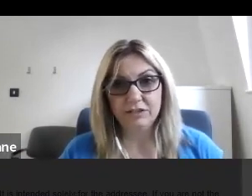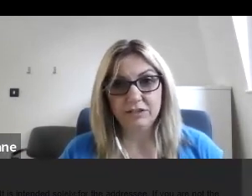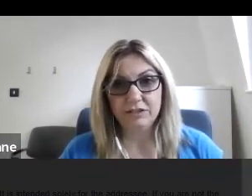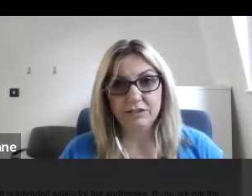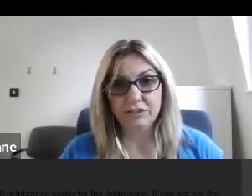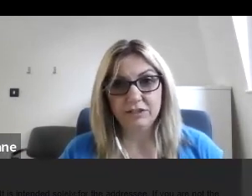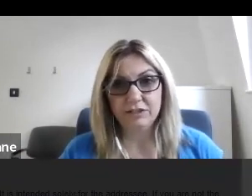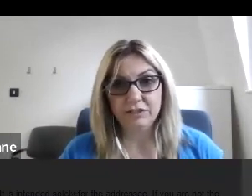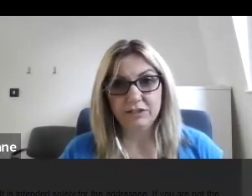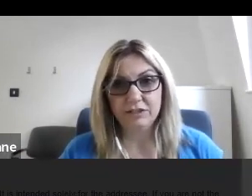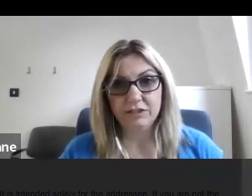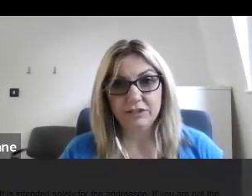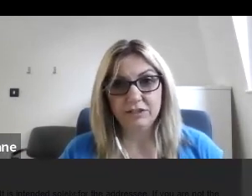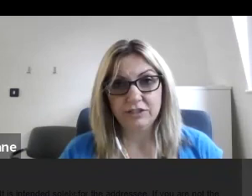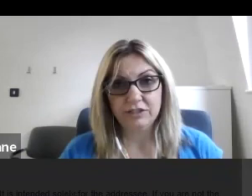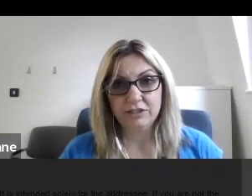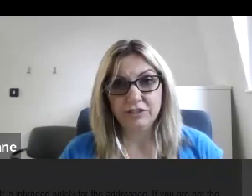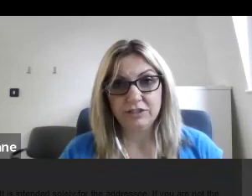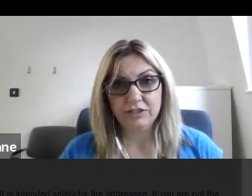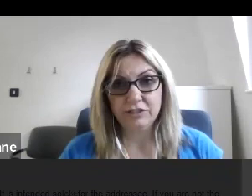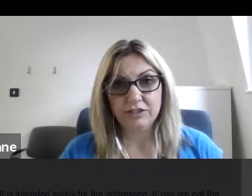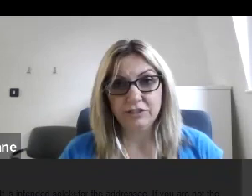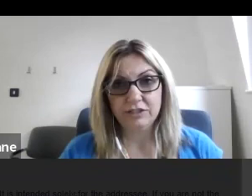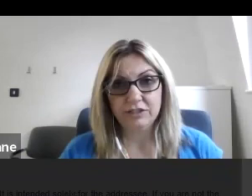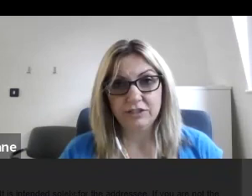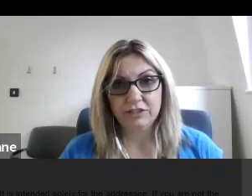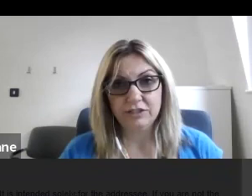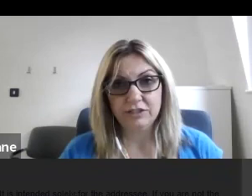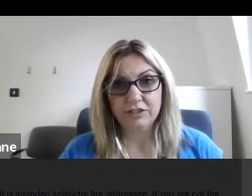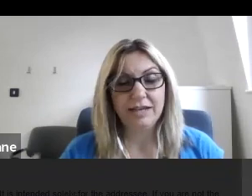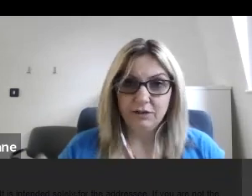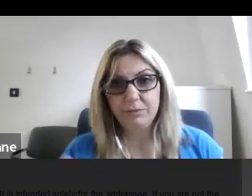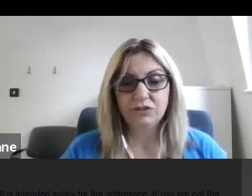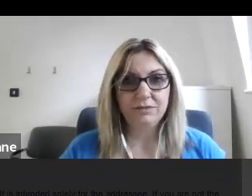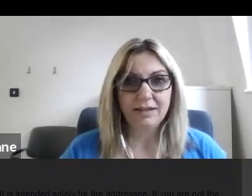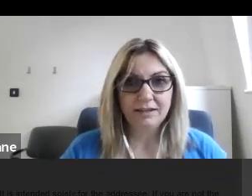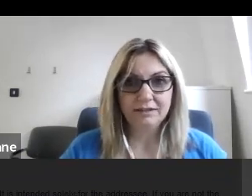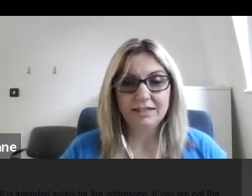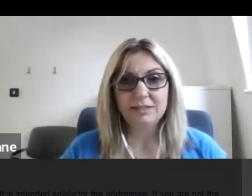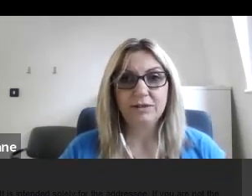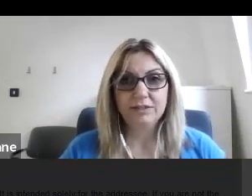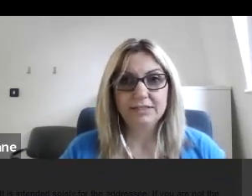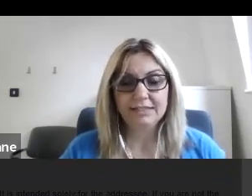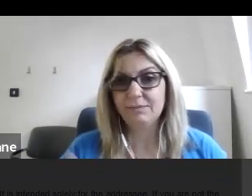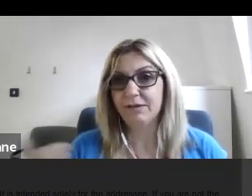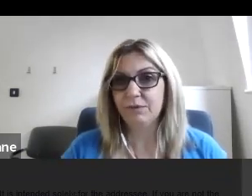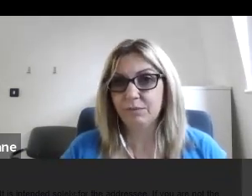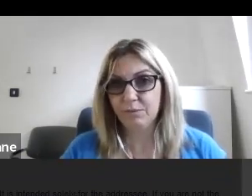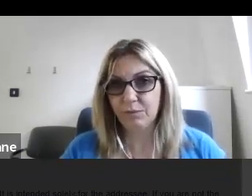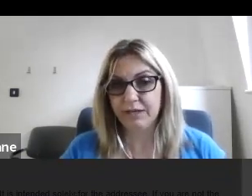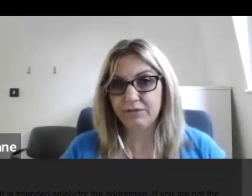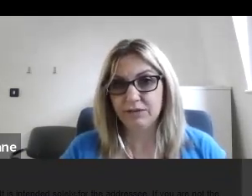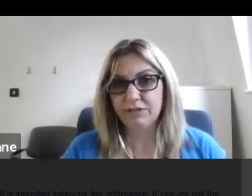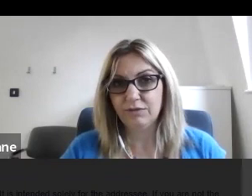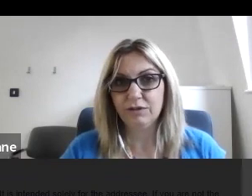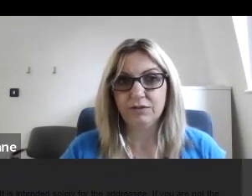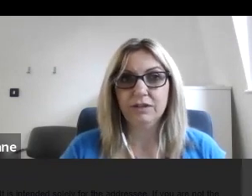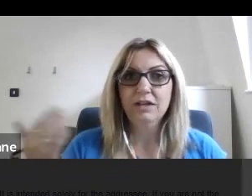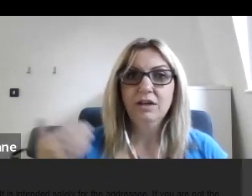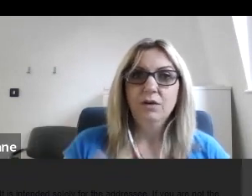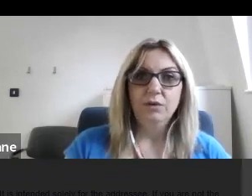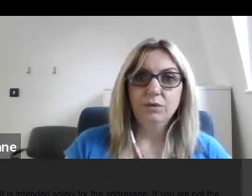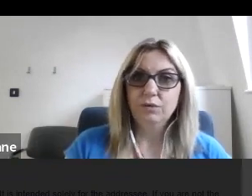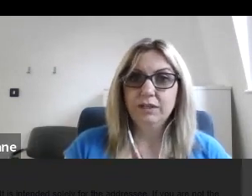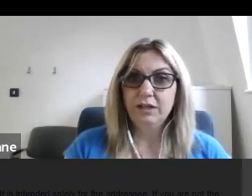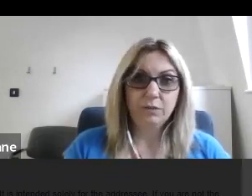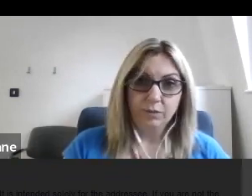managing it. And we have it in a group because often people can share a little bit of their experiences about what they've done to